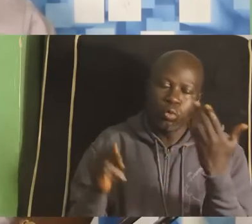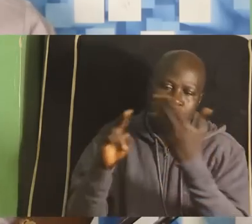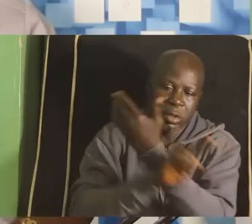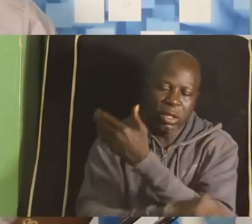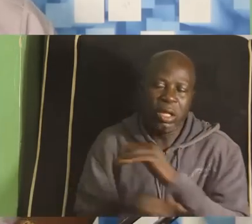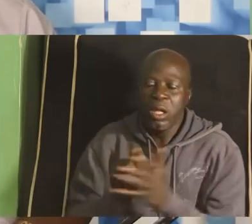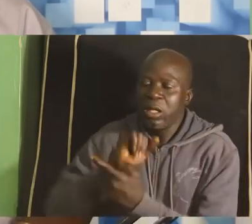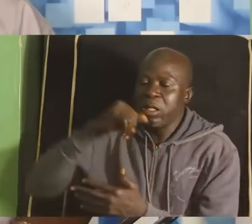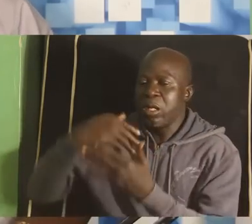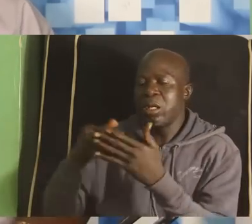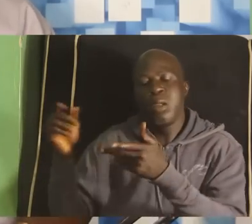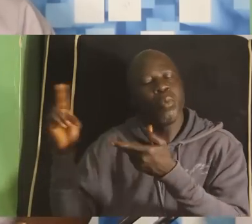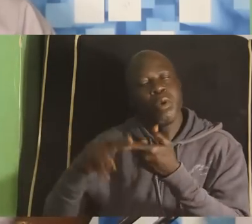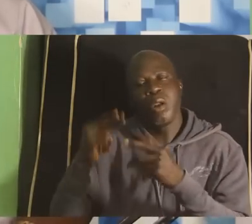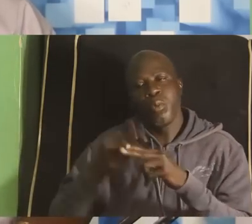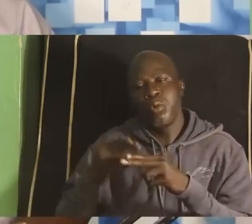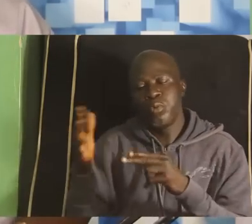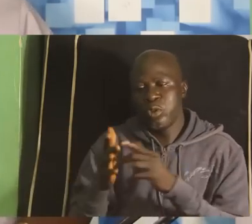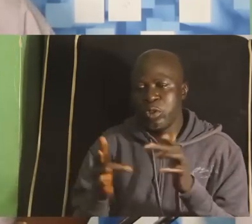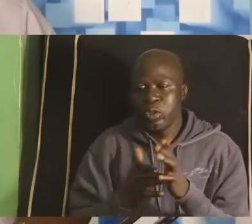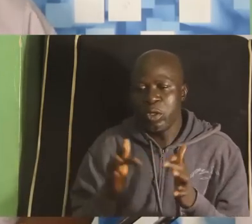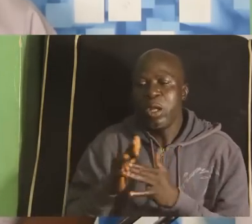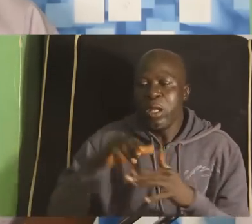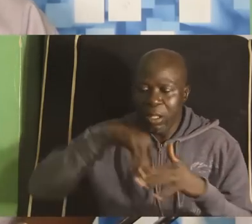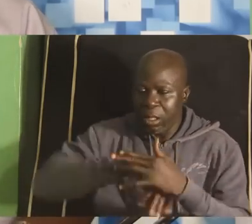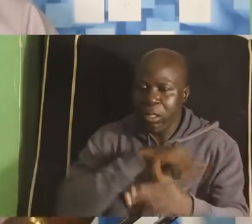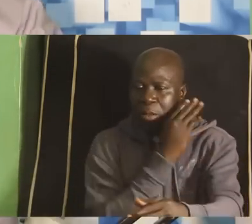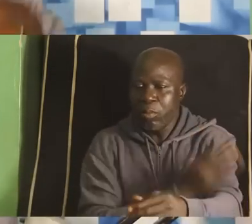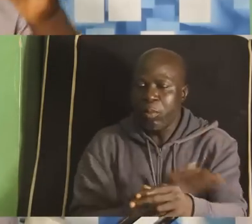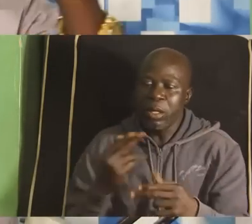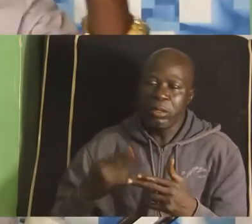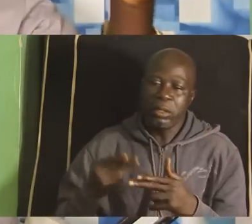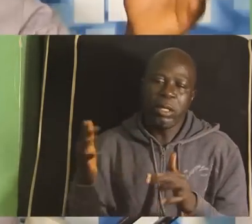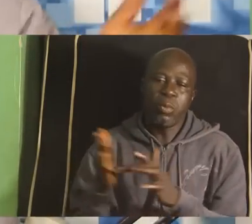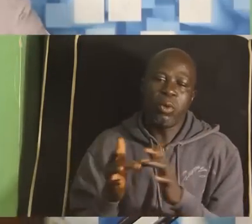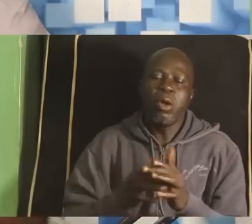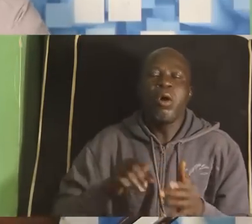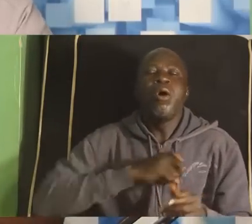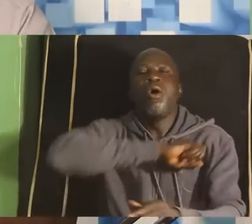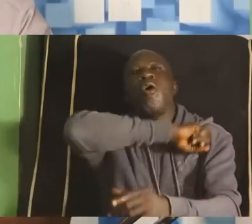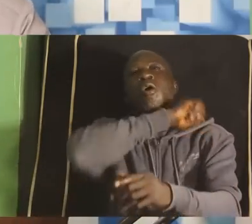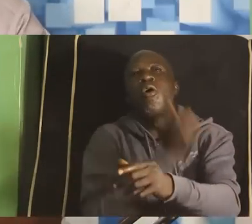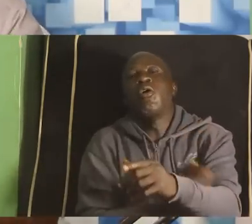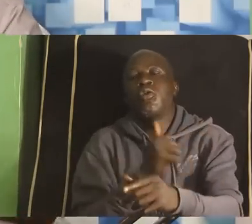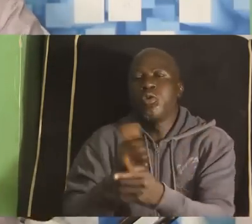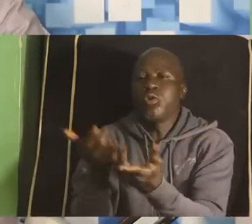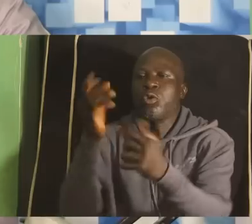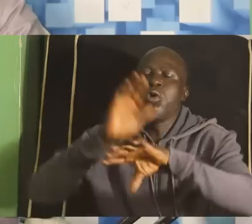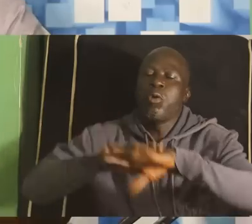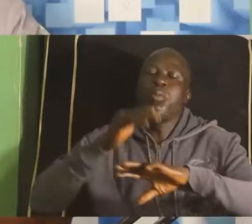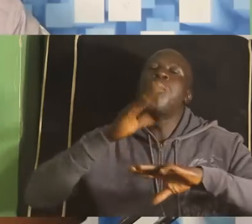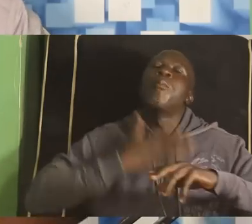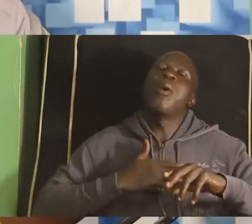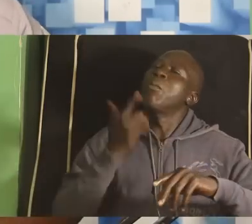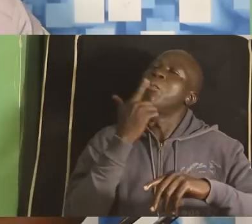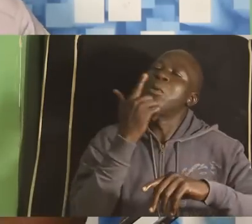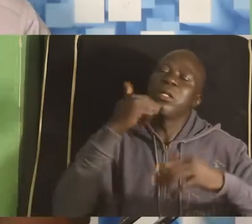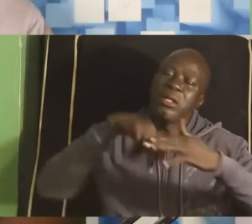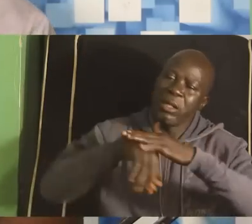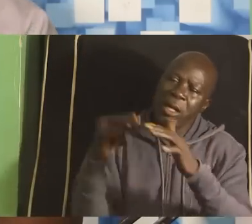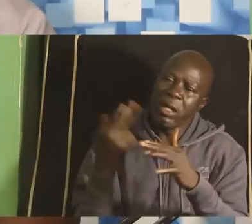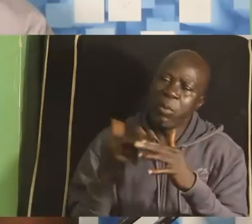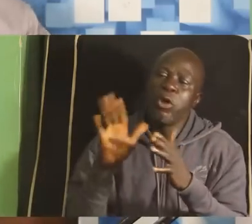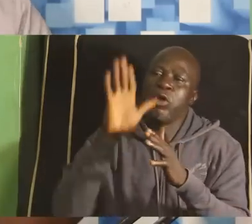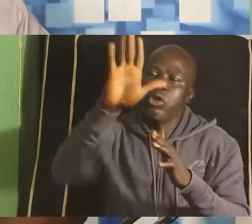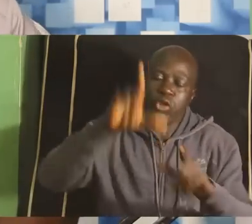Arafi Arukatala. In the name of Jesus. In the mighty name of Jesus. I set no me jade. Ni oruko Oluwa. In the name of Jesus. Ayere